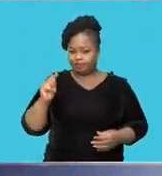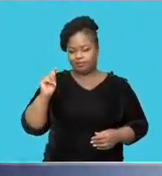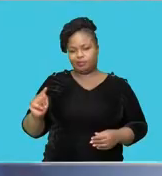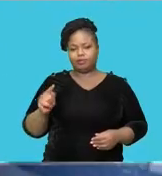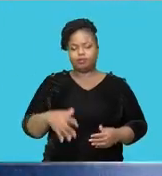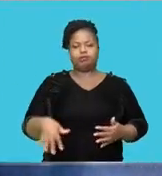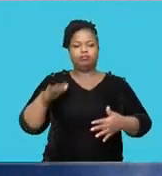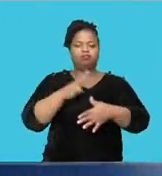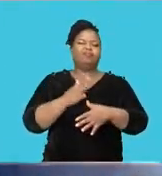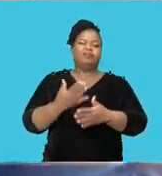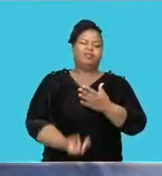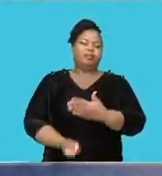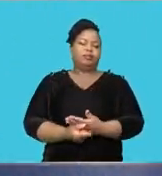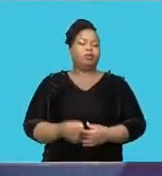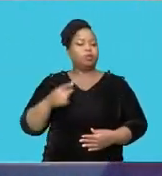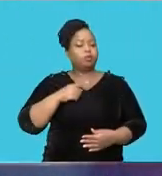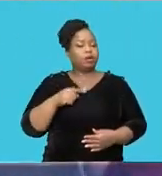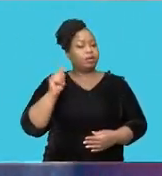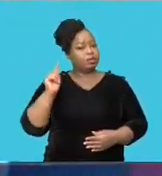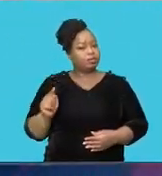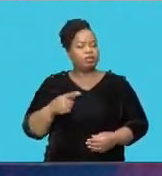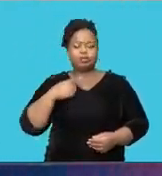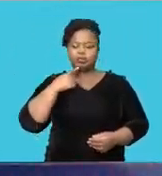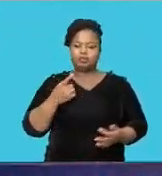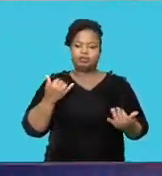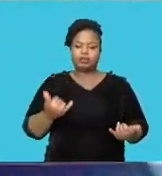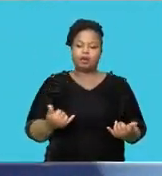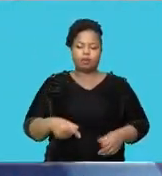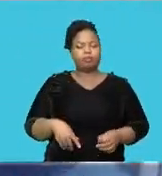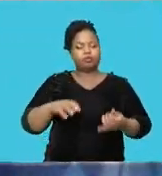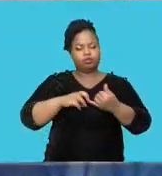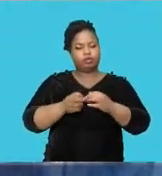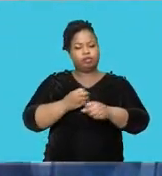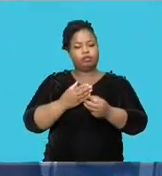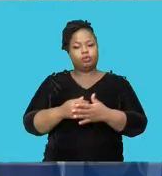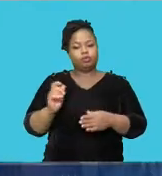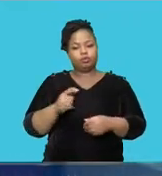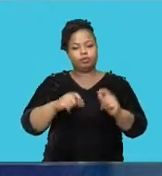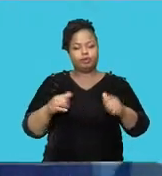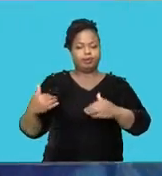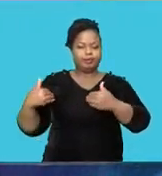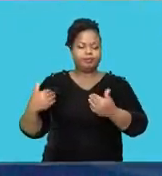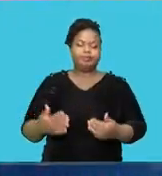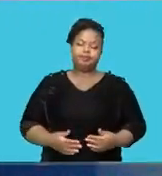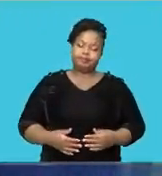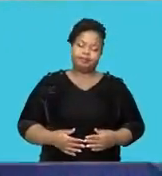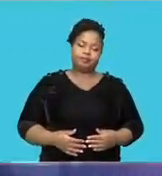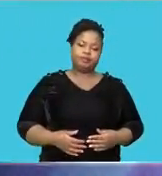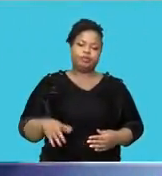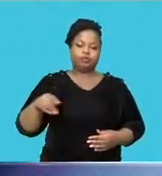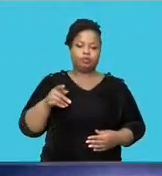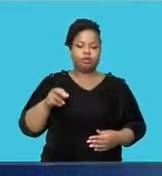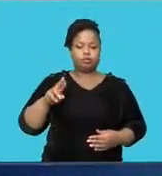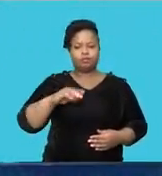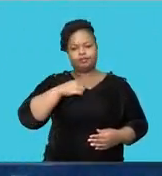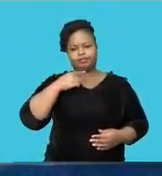lekolwang morao tjena e le meaho e amohuweng ka dikgoka taolong ya beng ba yona. Tshwako o bolela ha